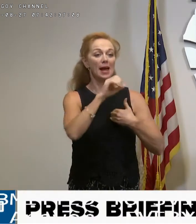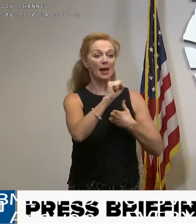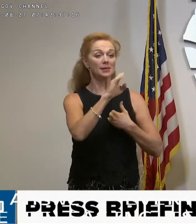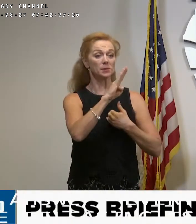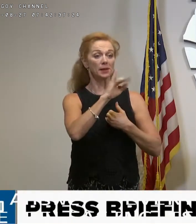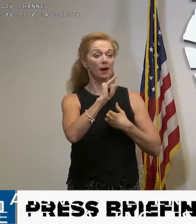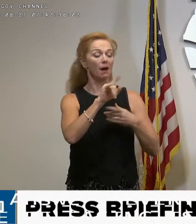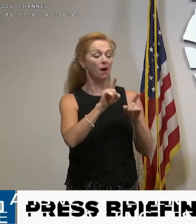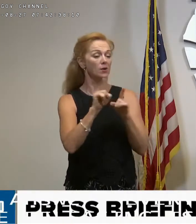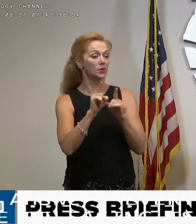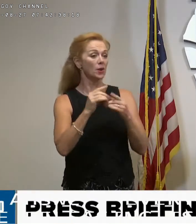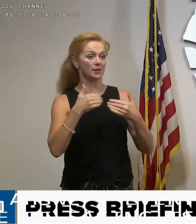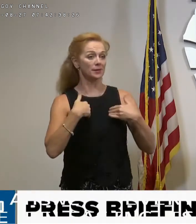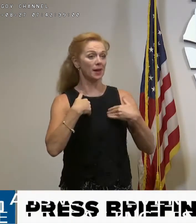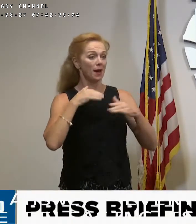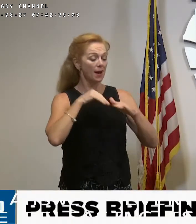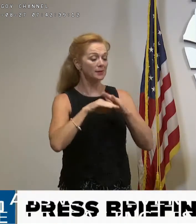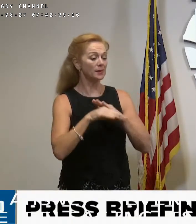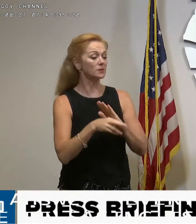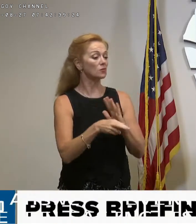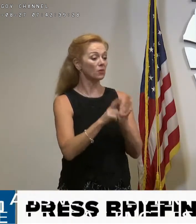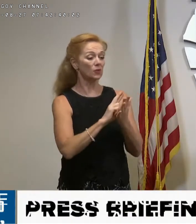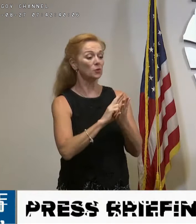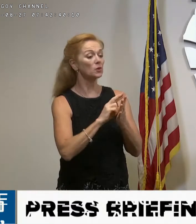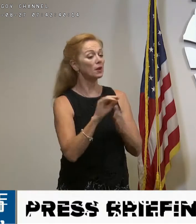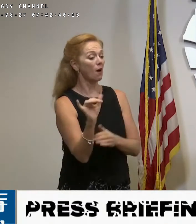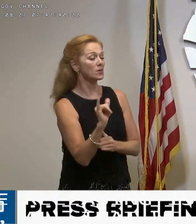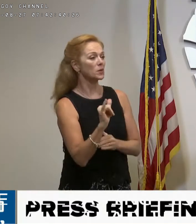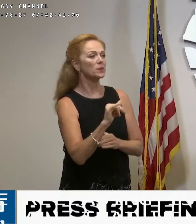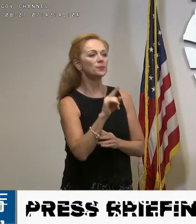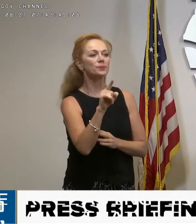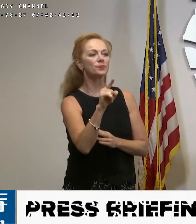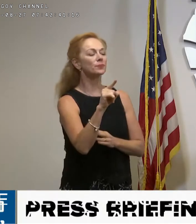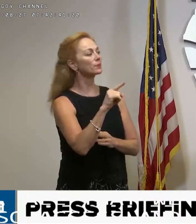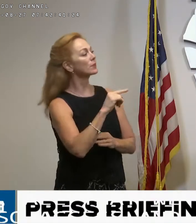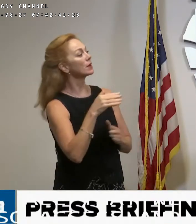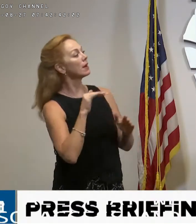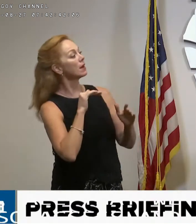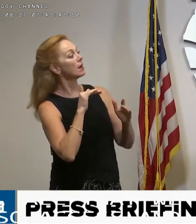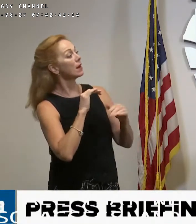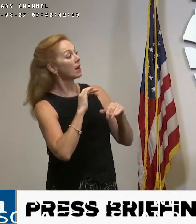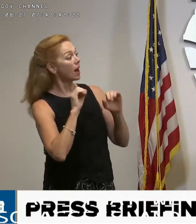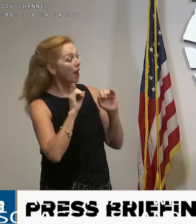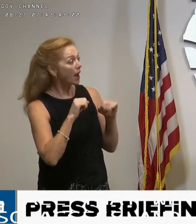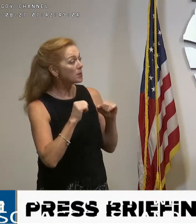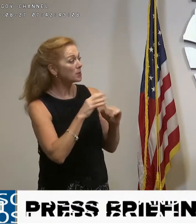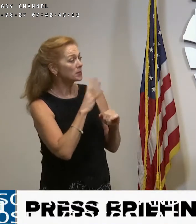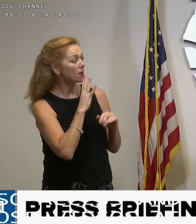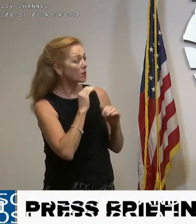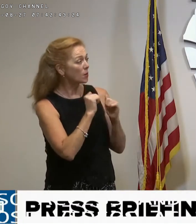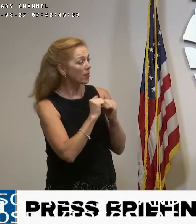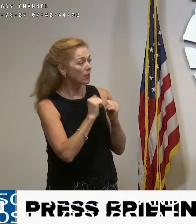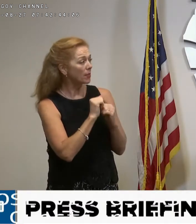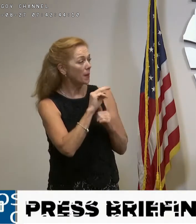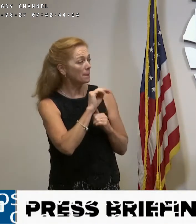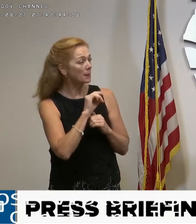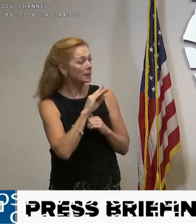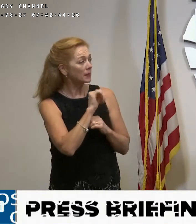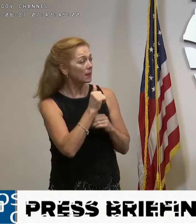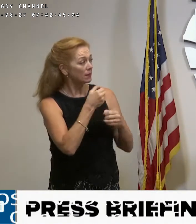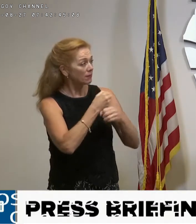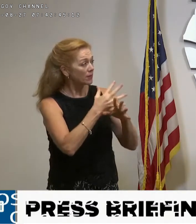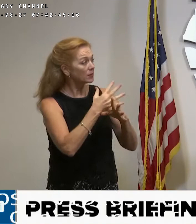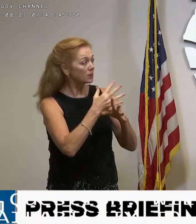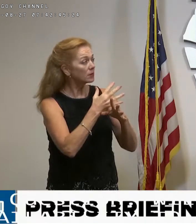also access and reviewed all of those videos as well. Will you have availability to talk with the media after these videos